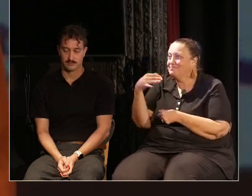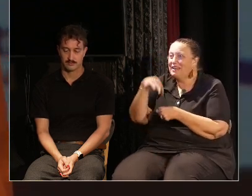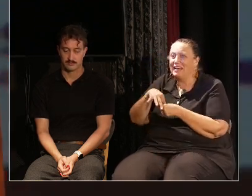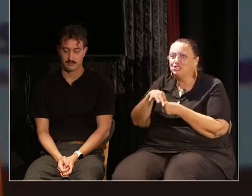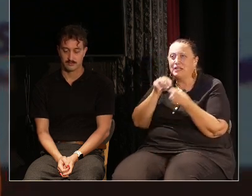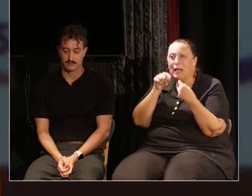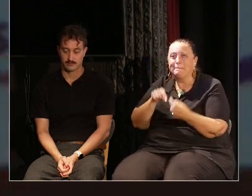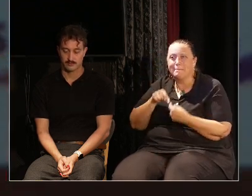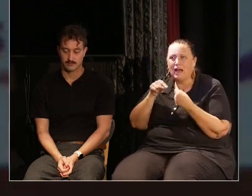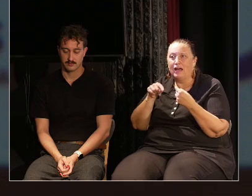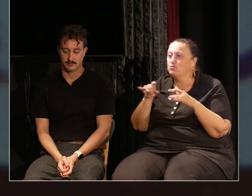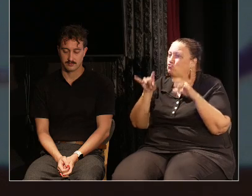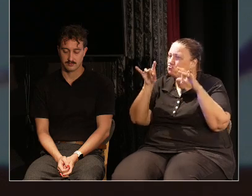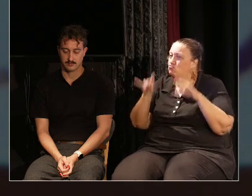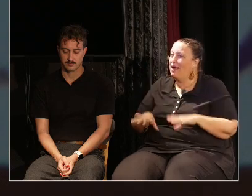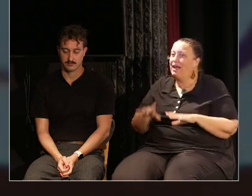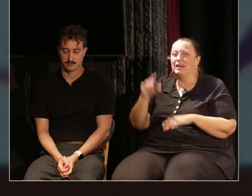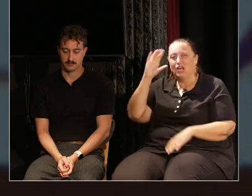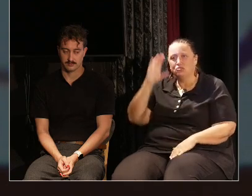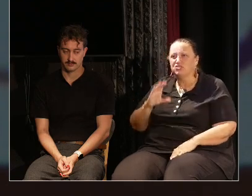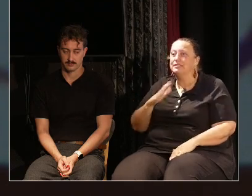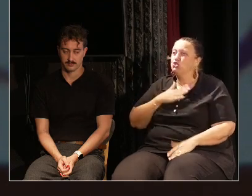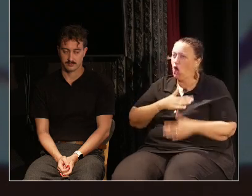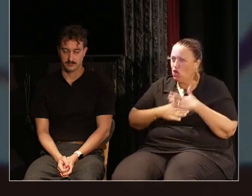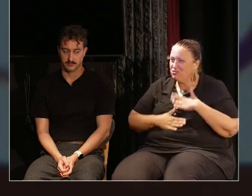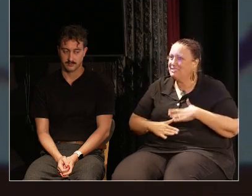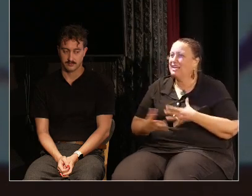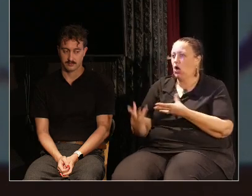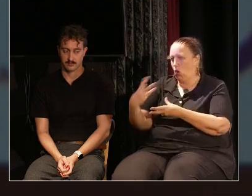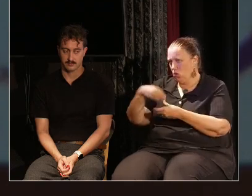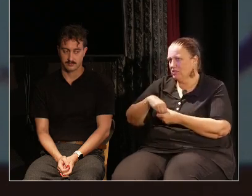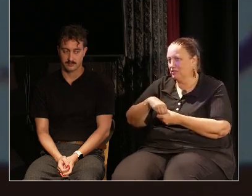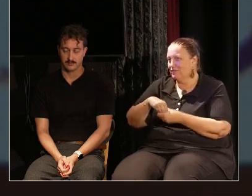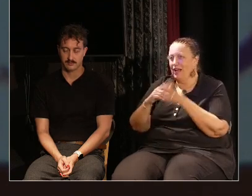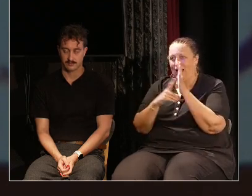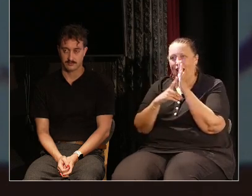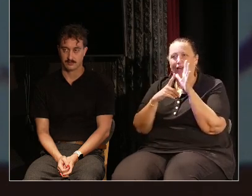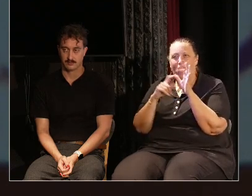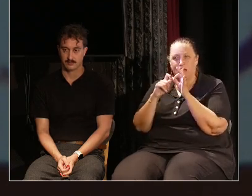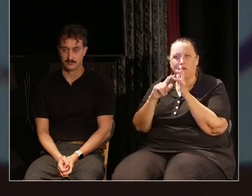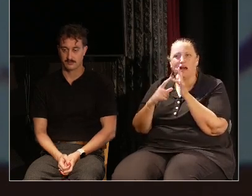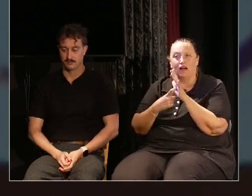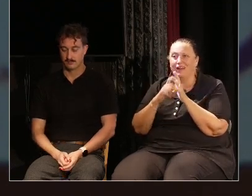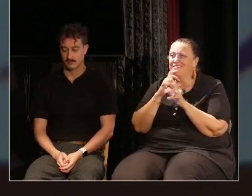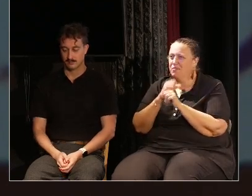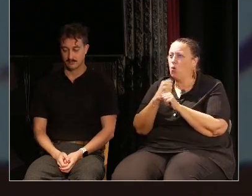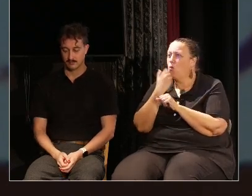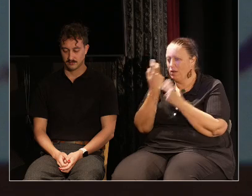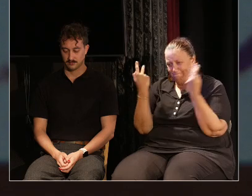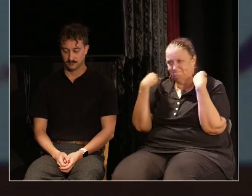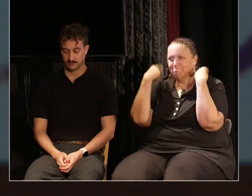campaign. Australia is a country that is tolerant and is inclusive, and that is something that a Labor government will always stand up for. We do not